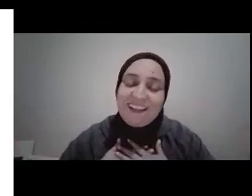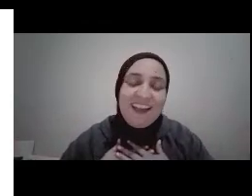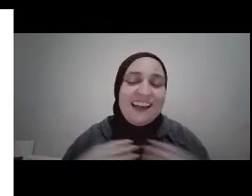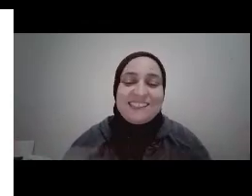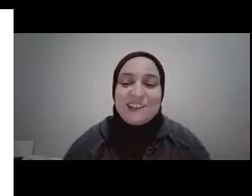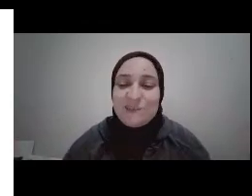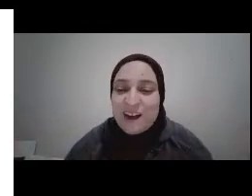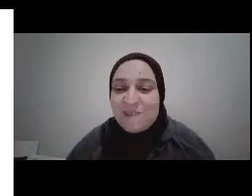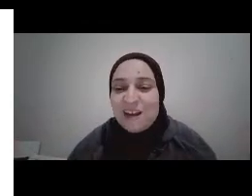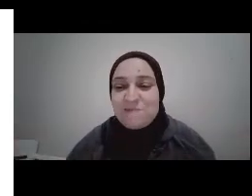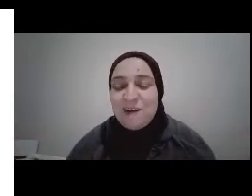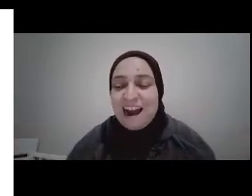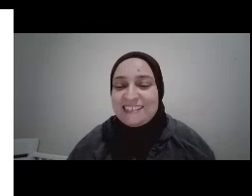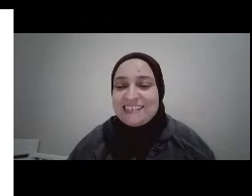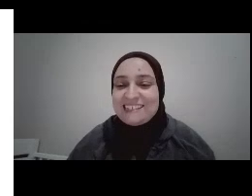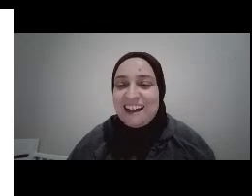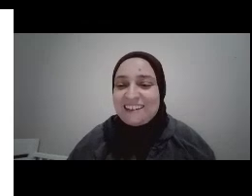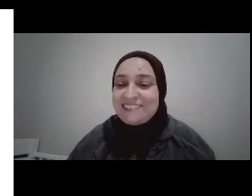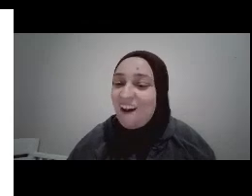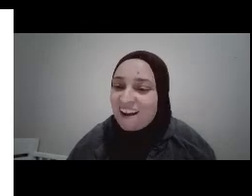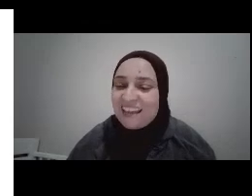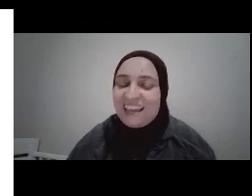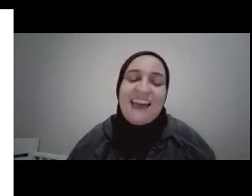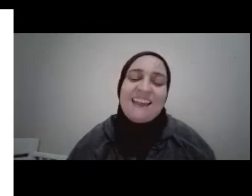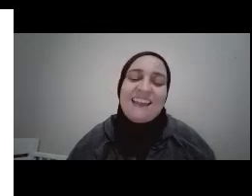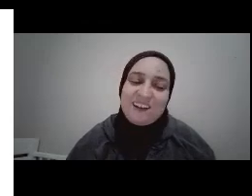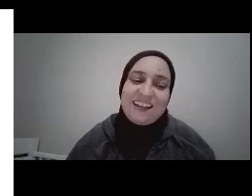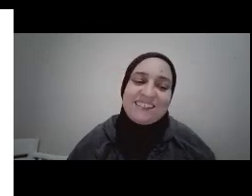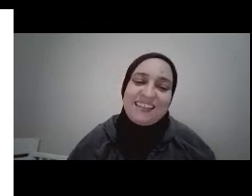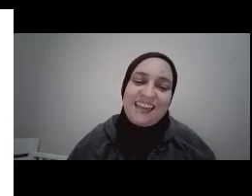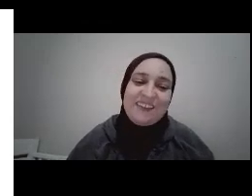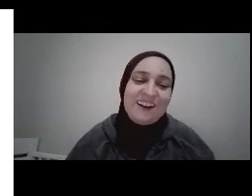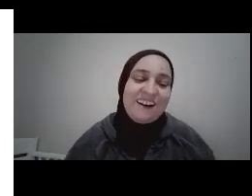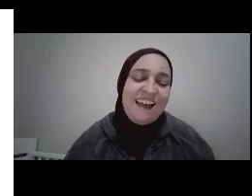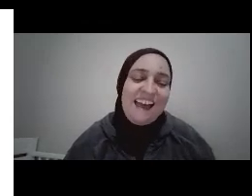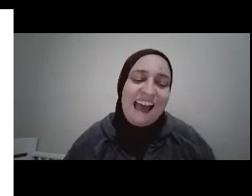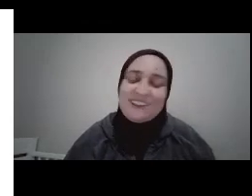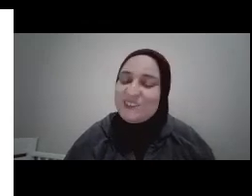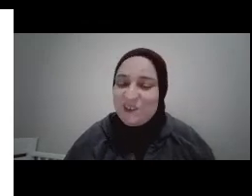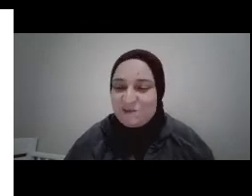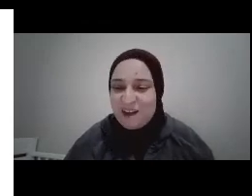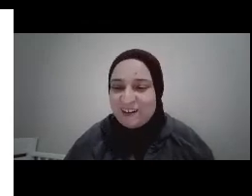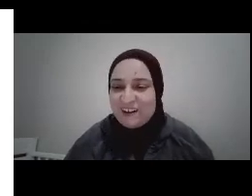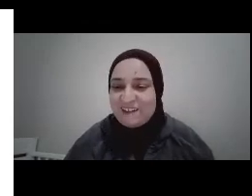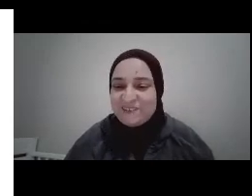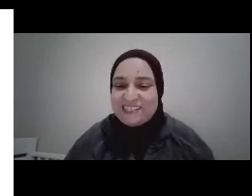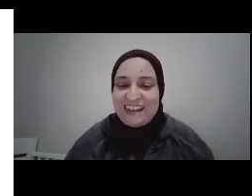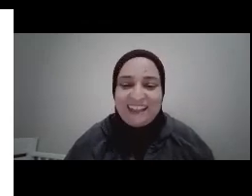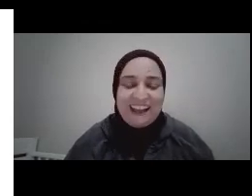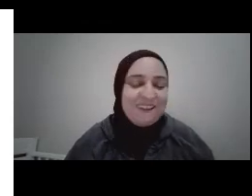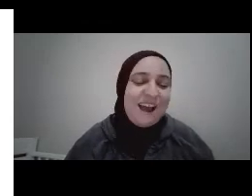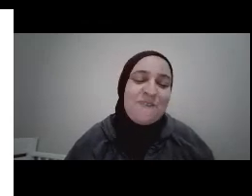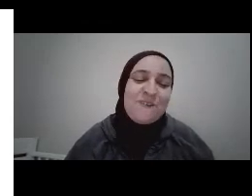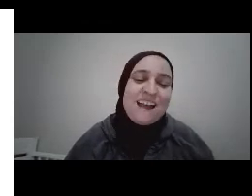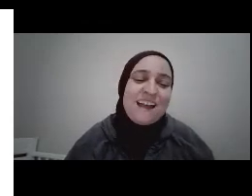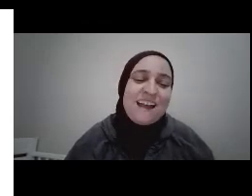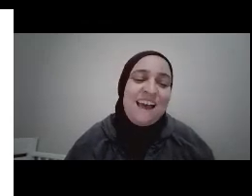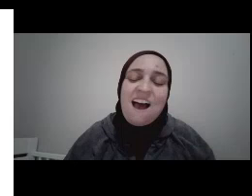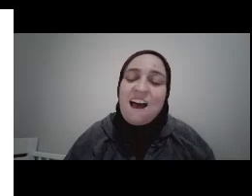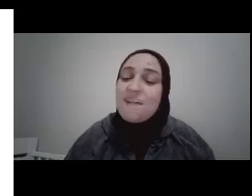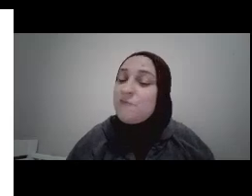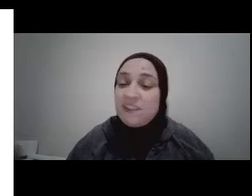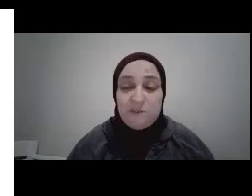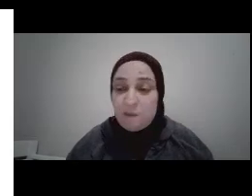feel. It's a great way to practice talking and learning together as you go about your everyday life. Now,